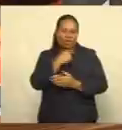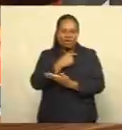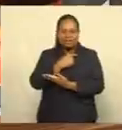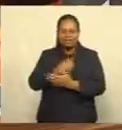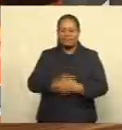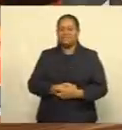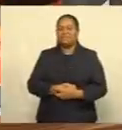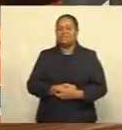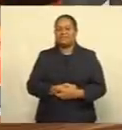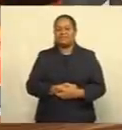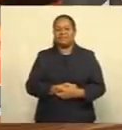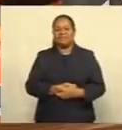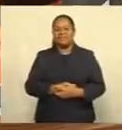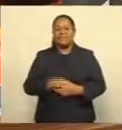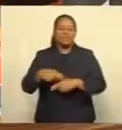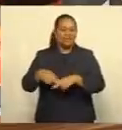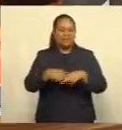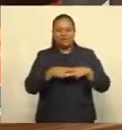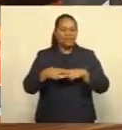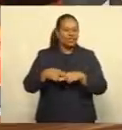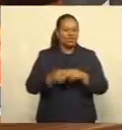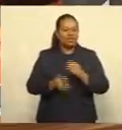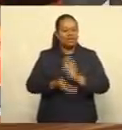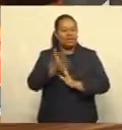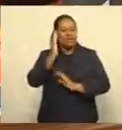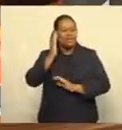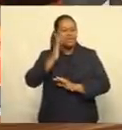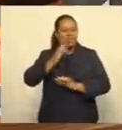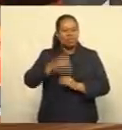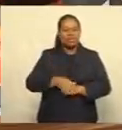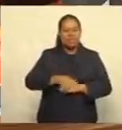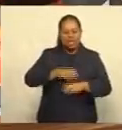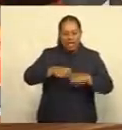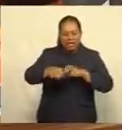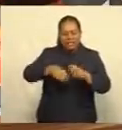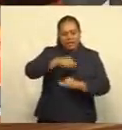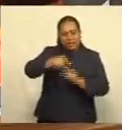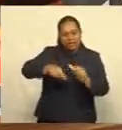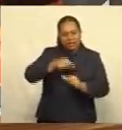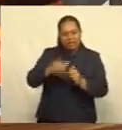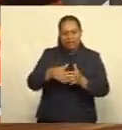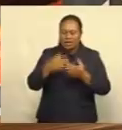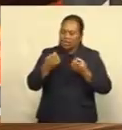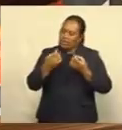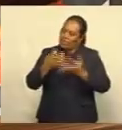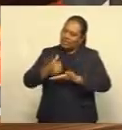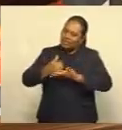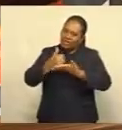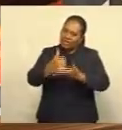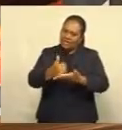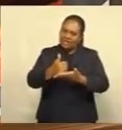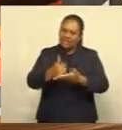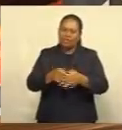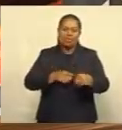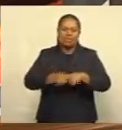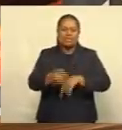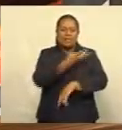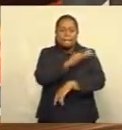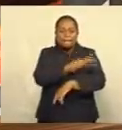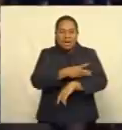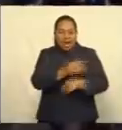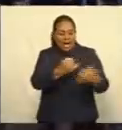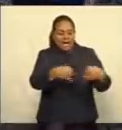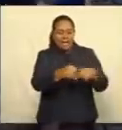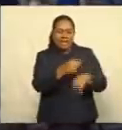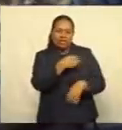Sports. The Fiji Secondary Schools Athletics Association is ready to assist schools that featured in the Maritime Zone yesterday.